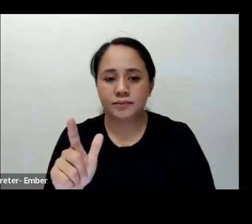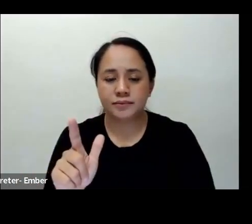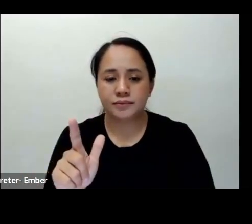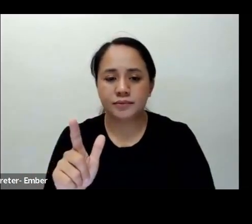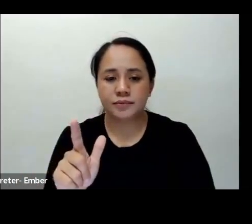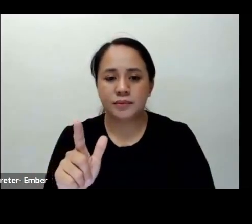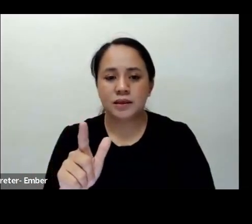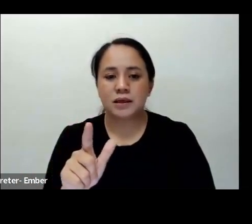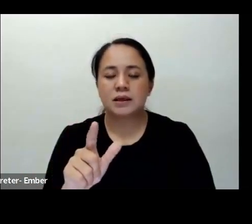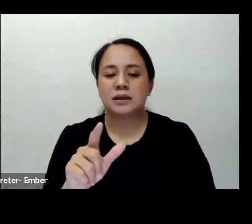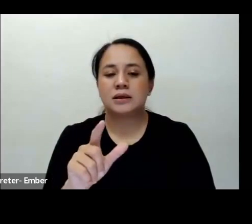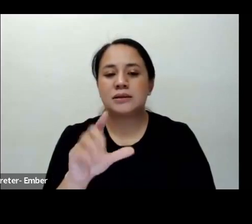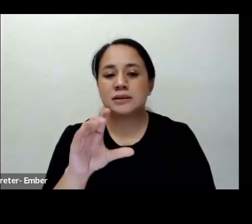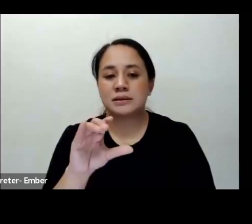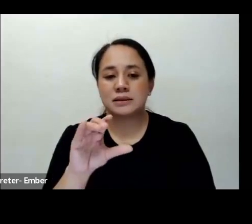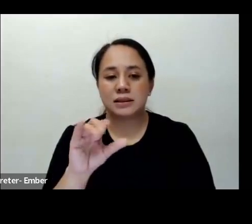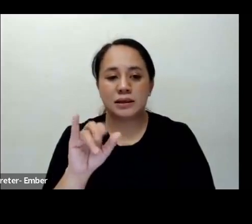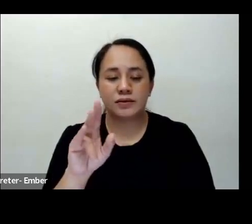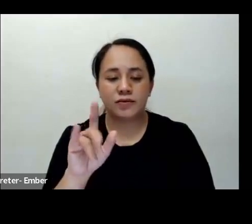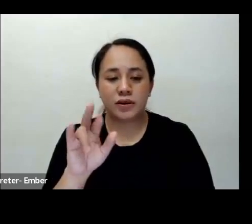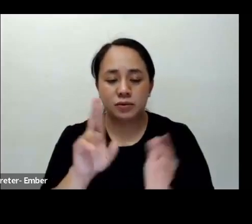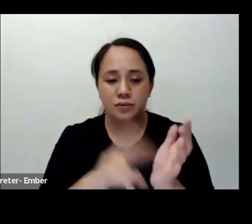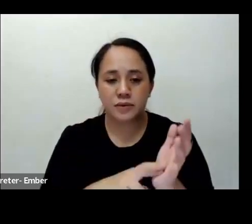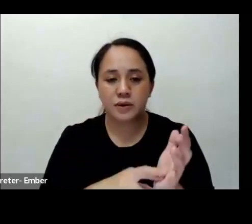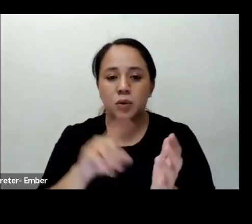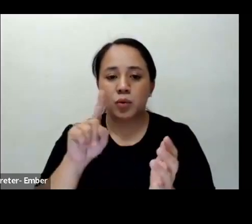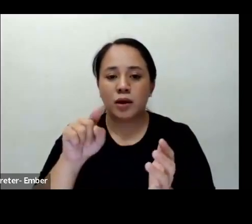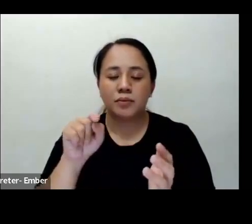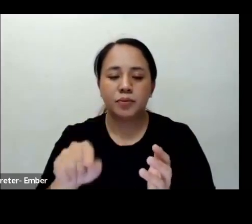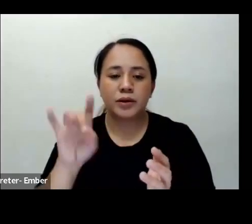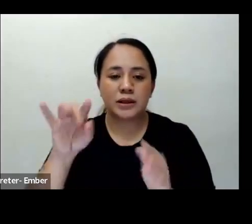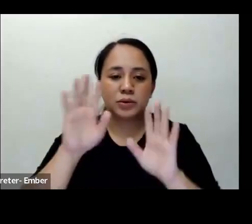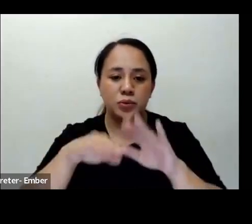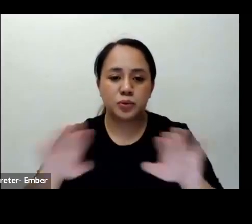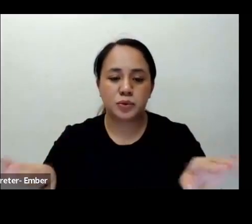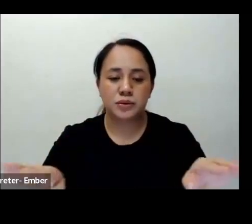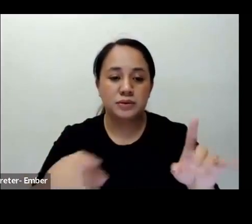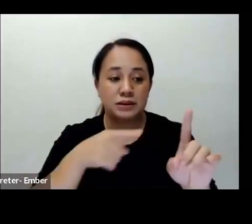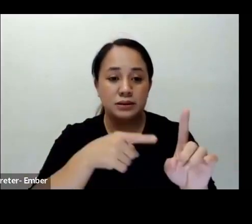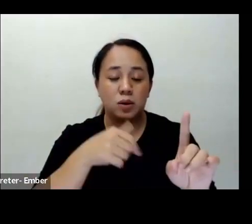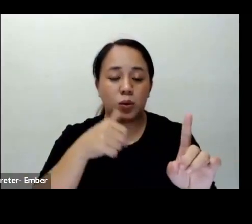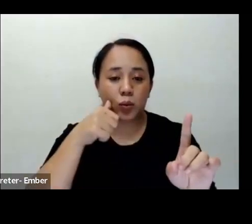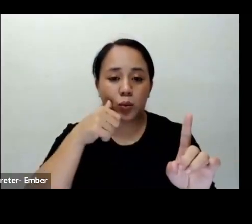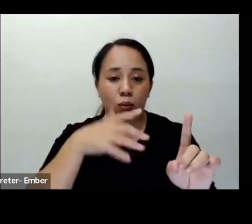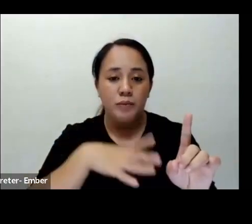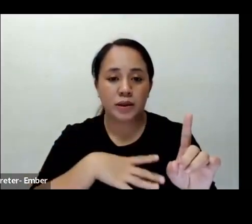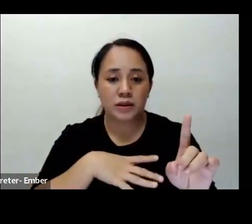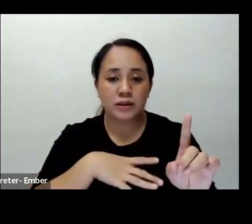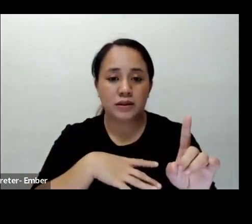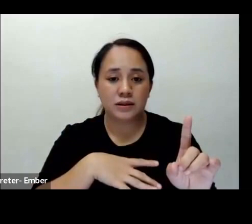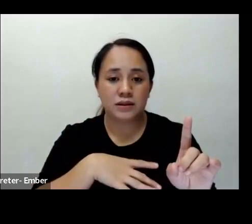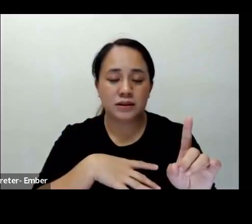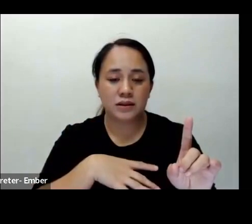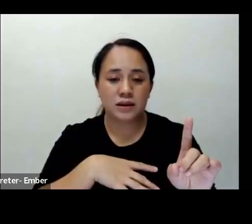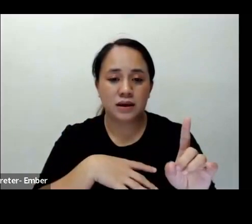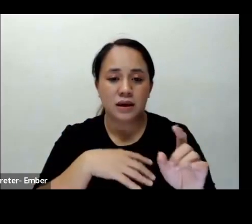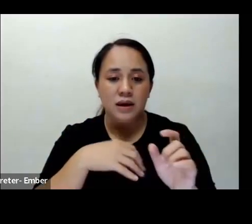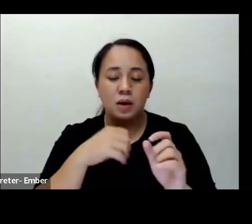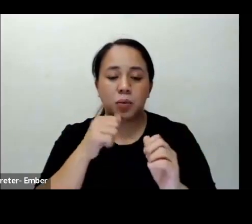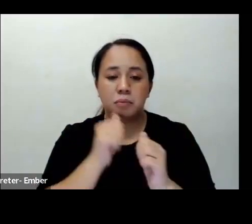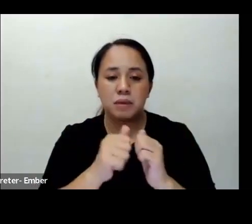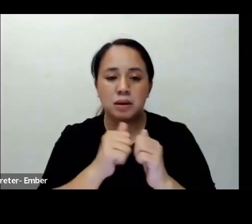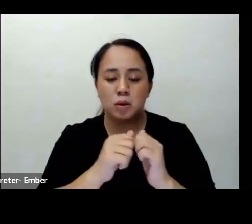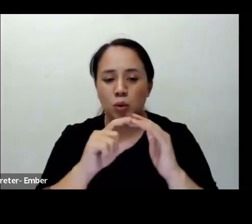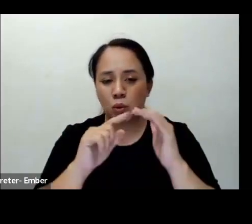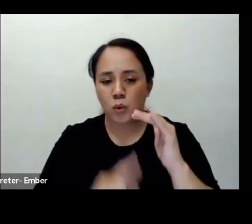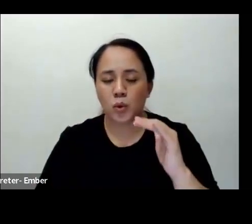civil registration is now 1.8 children per woman. And that is lower than